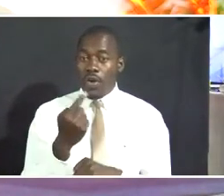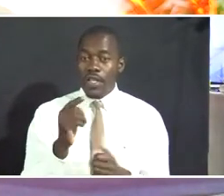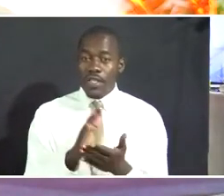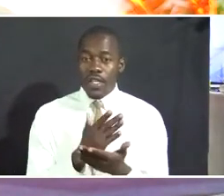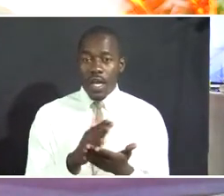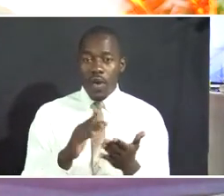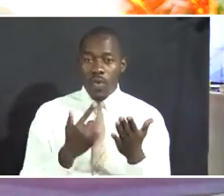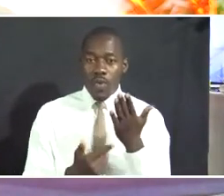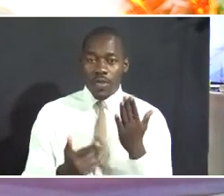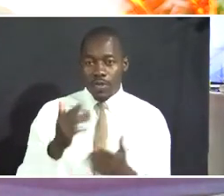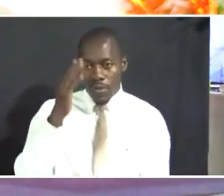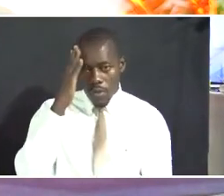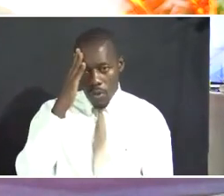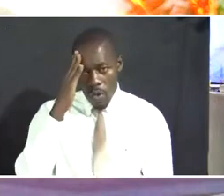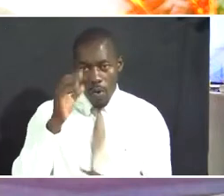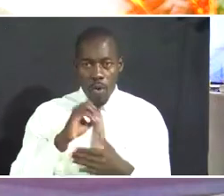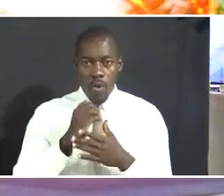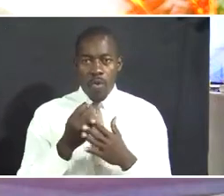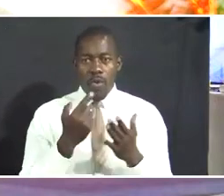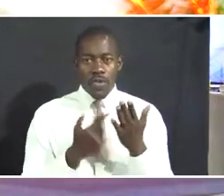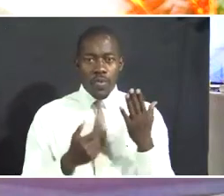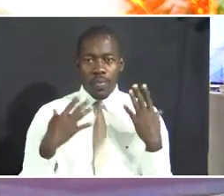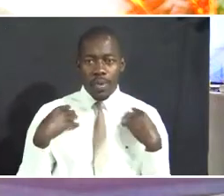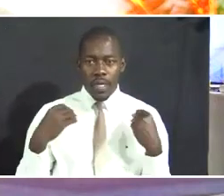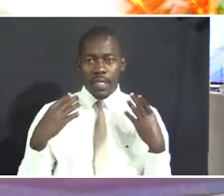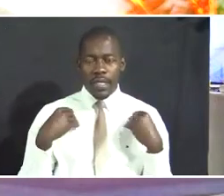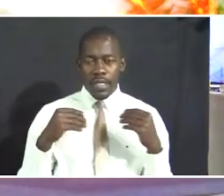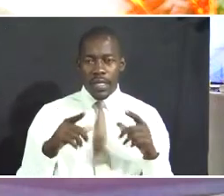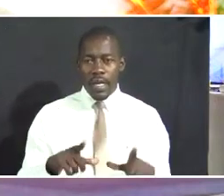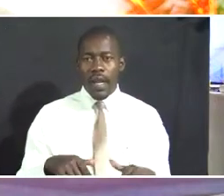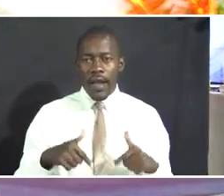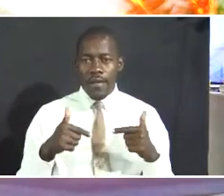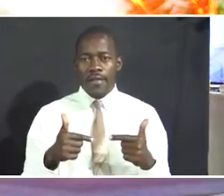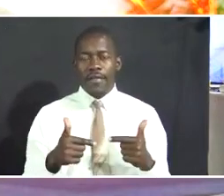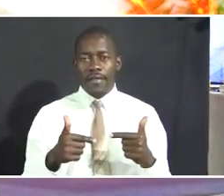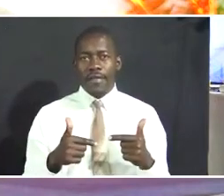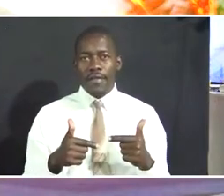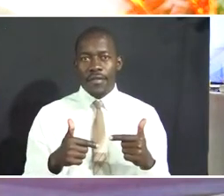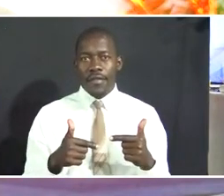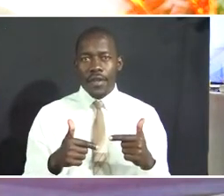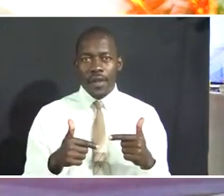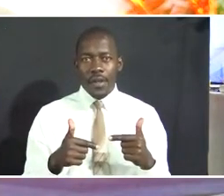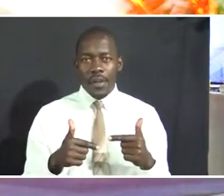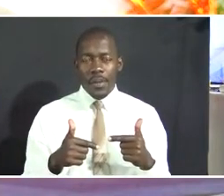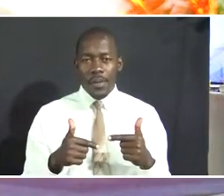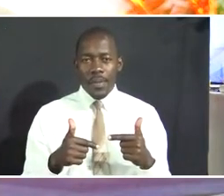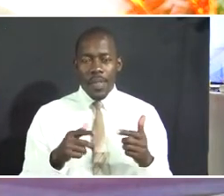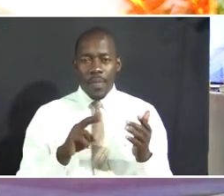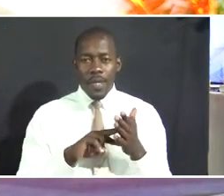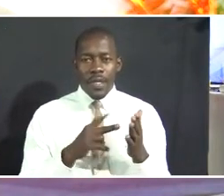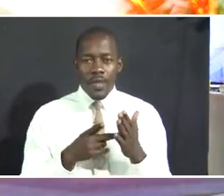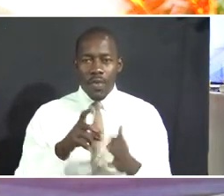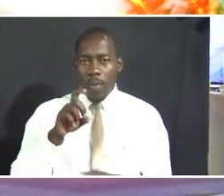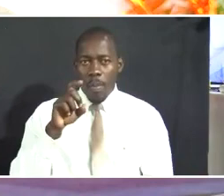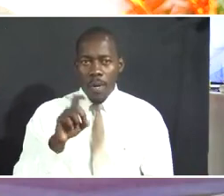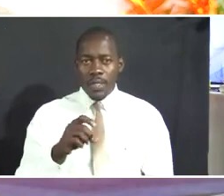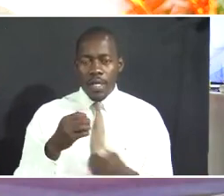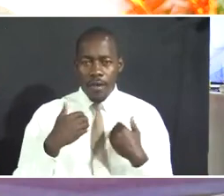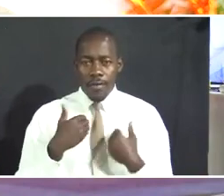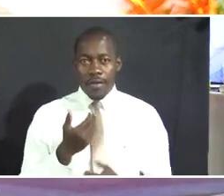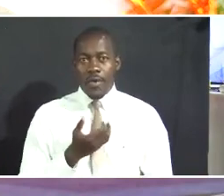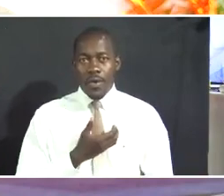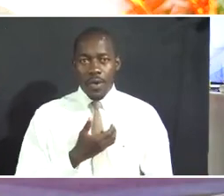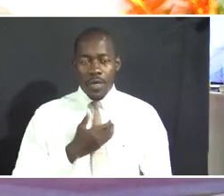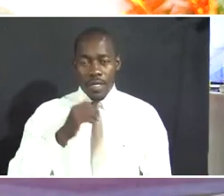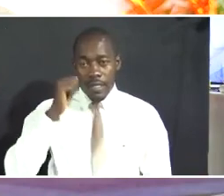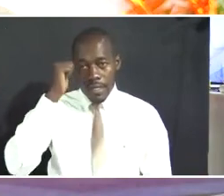can only share what you have practiced in life. Therefore, if we miss to do our personal studies,